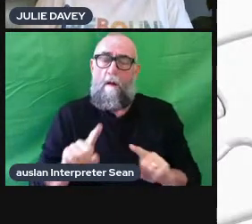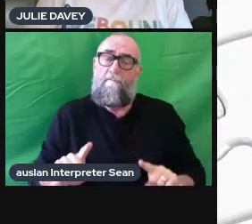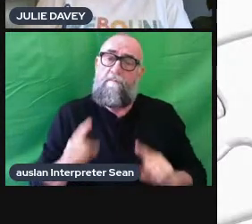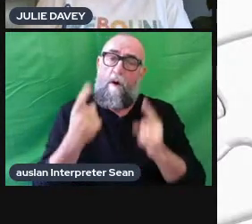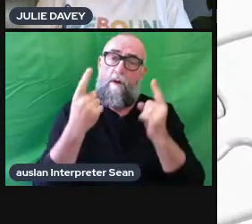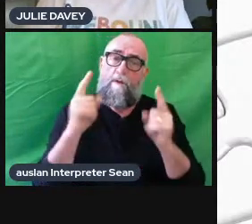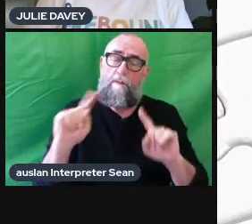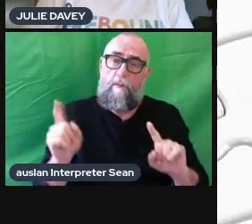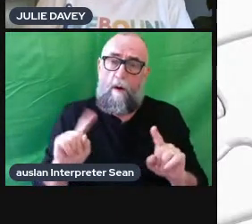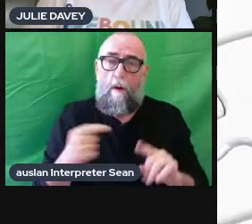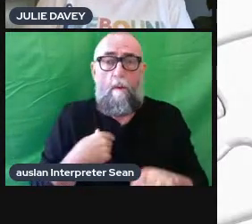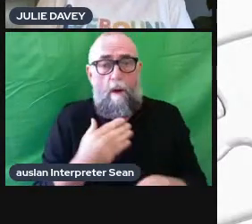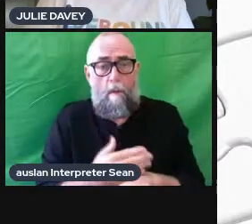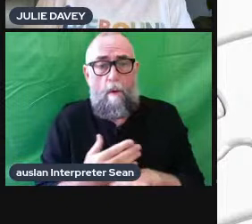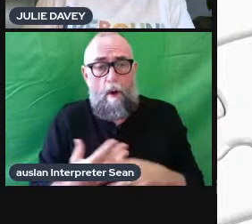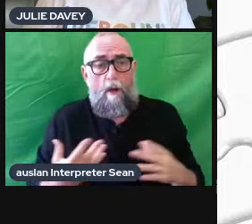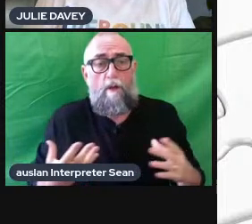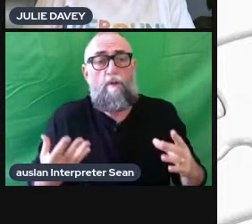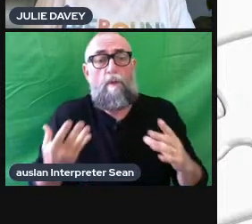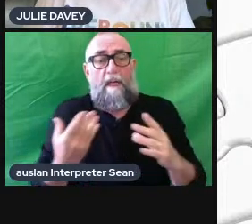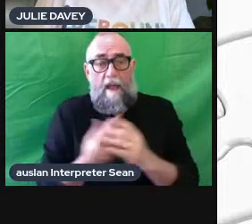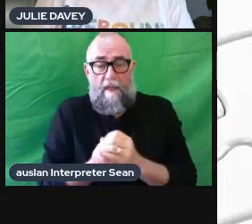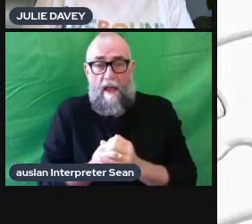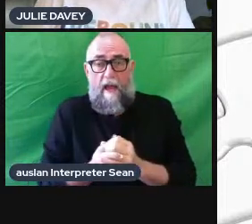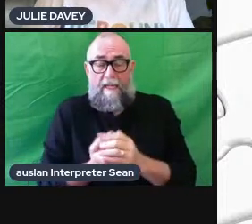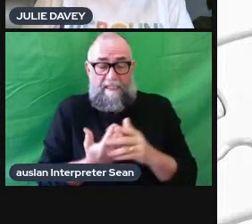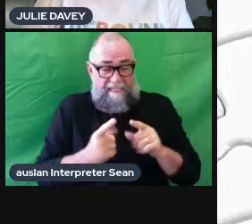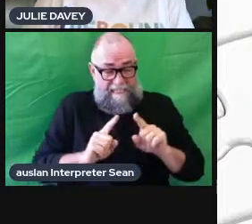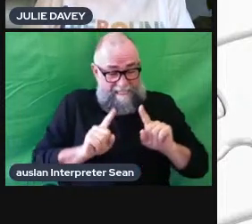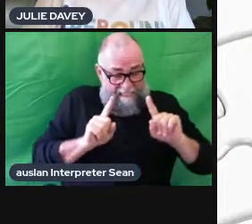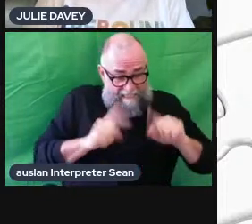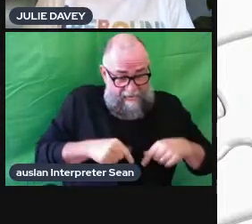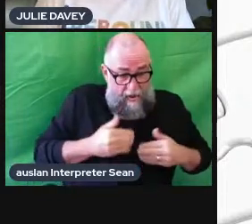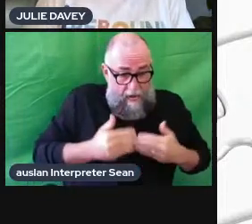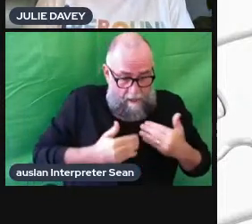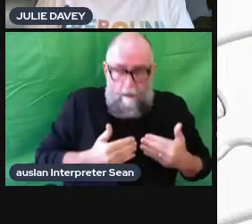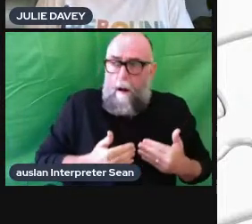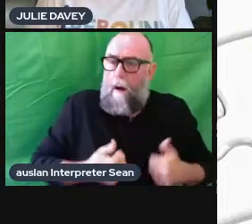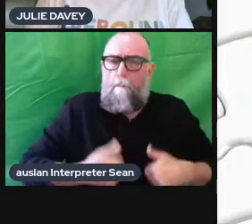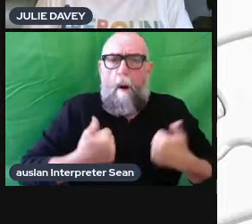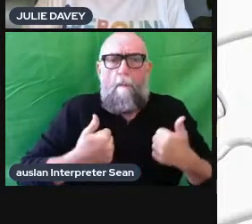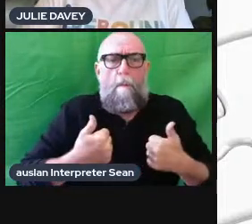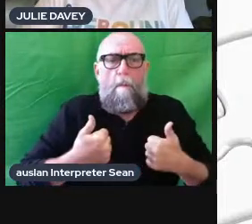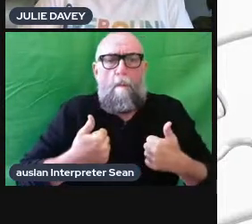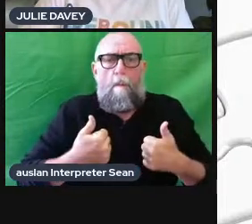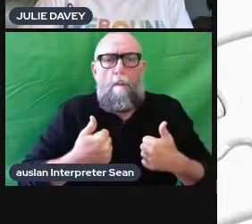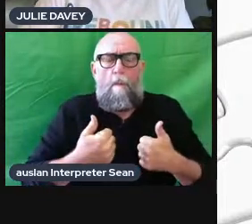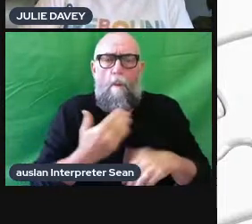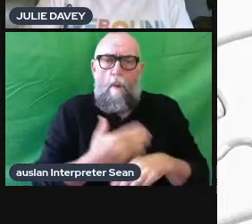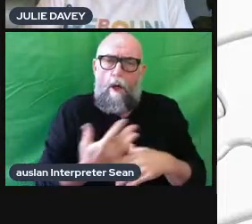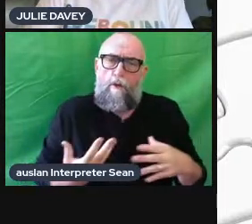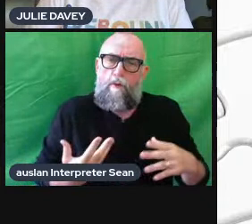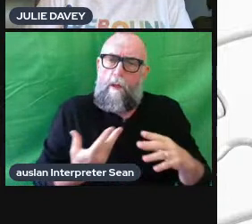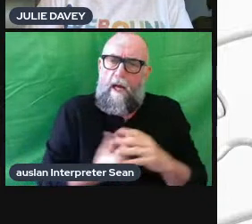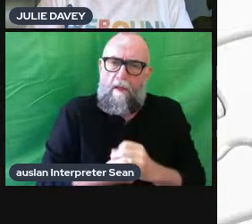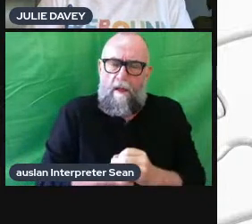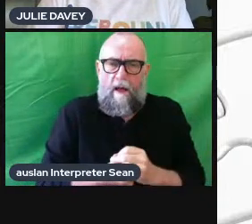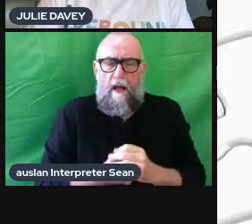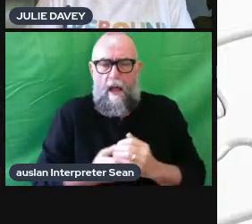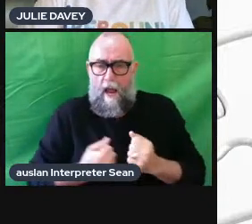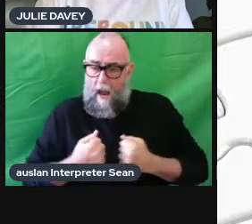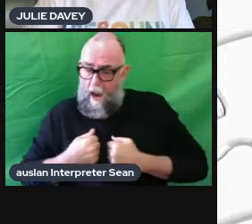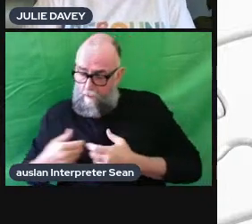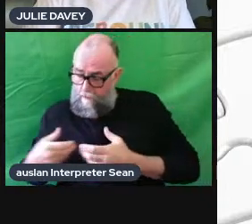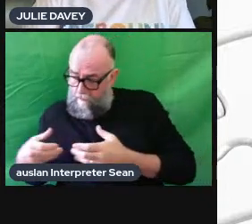we worked together from the start, and each of the members of our group